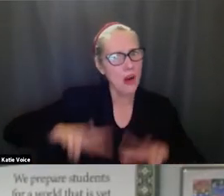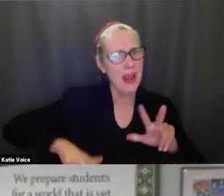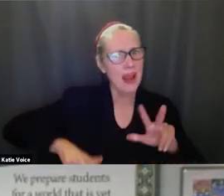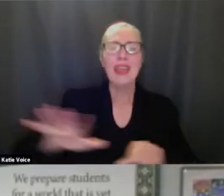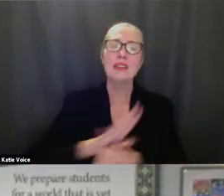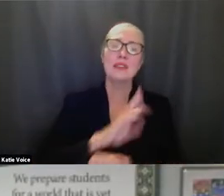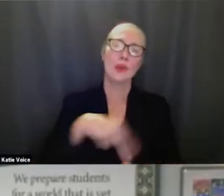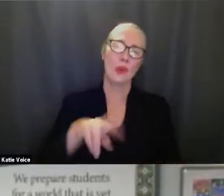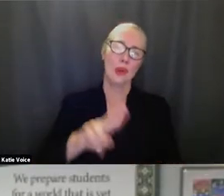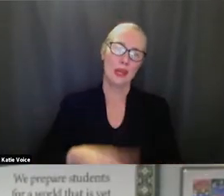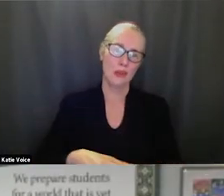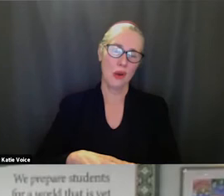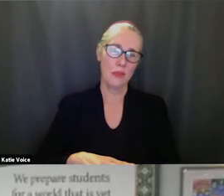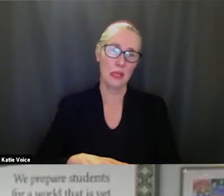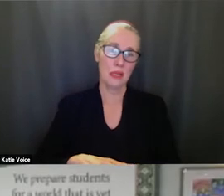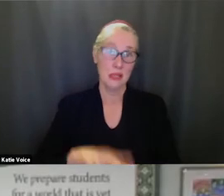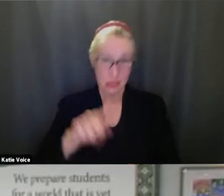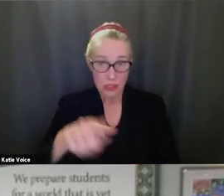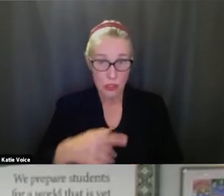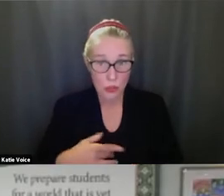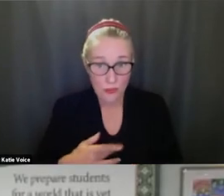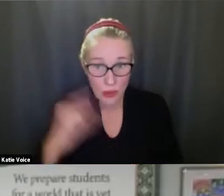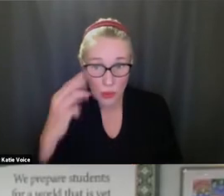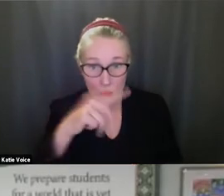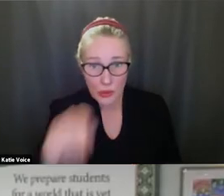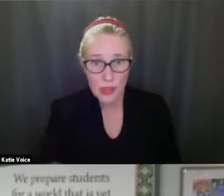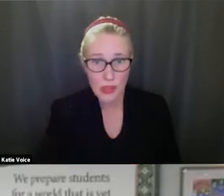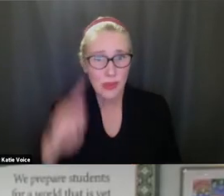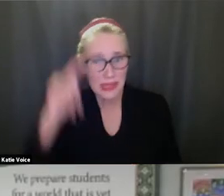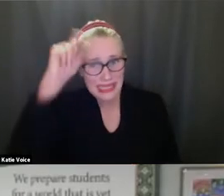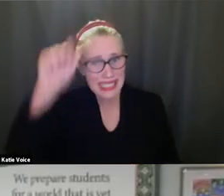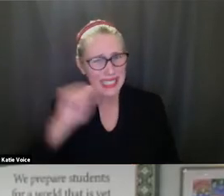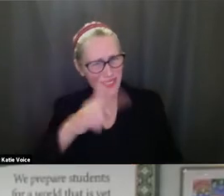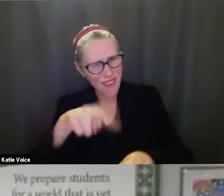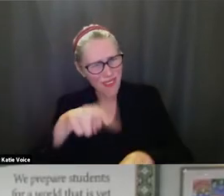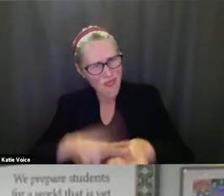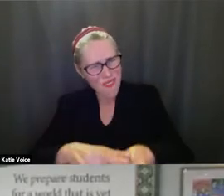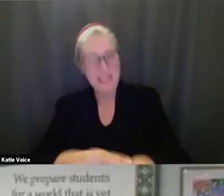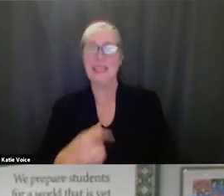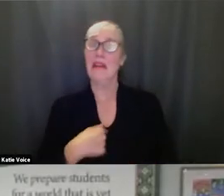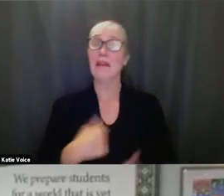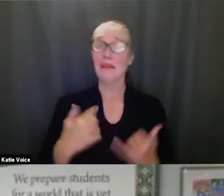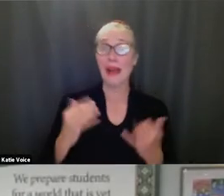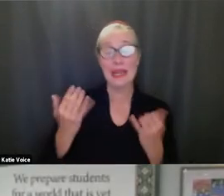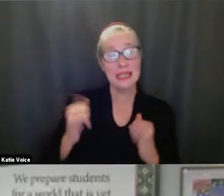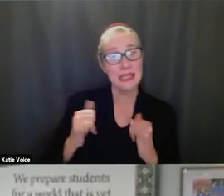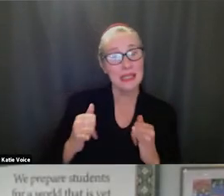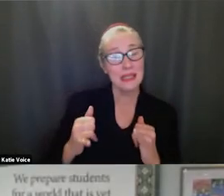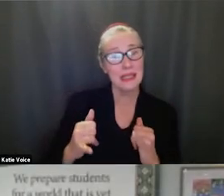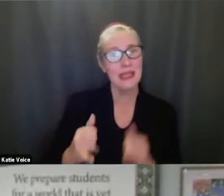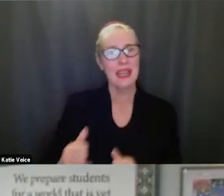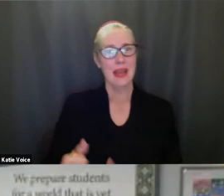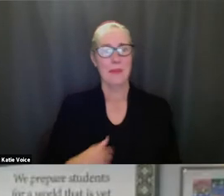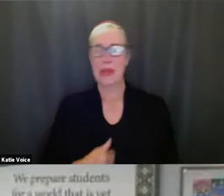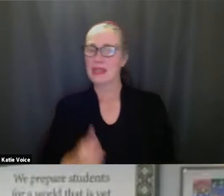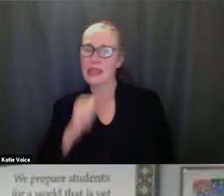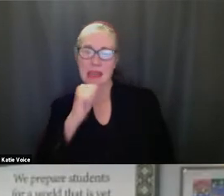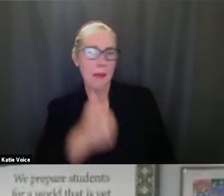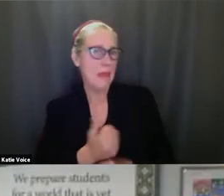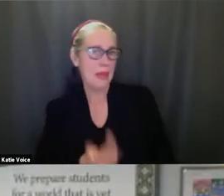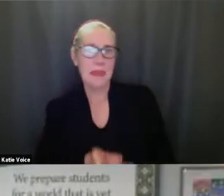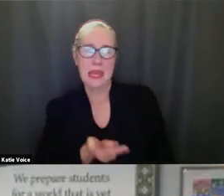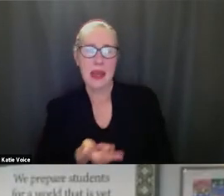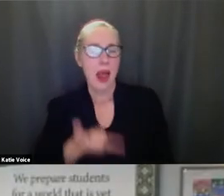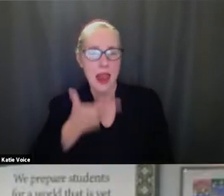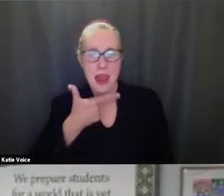normal didn't you feel weird when you were a teen of course i did but that didn't mean i was a lesbian or confused about my